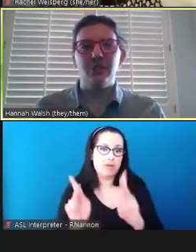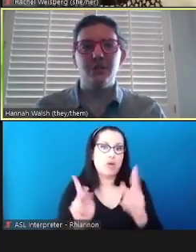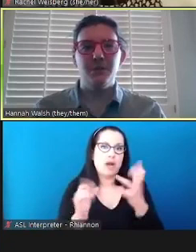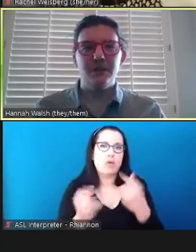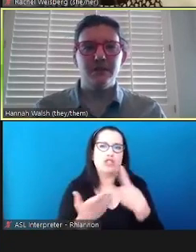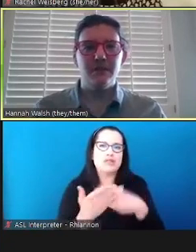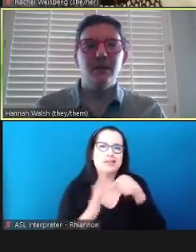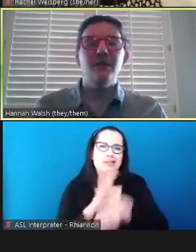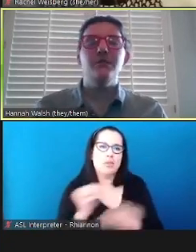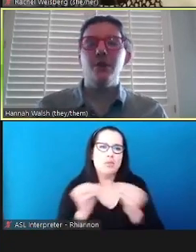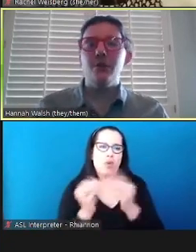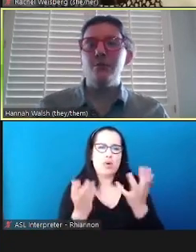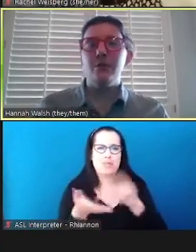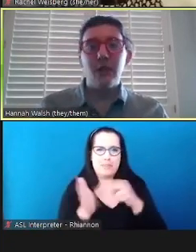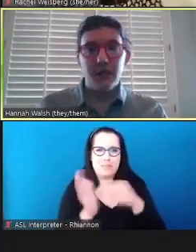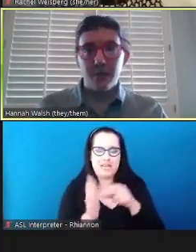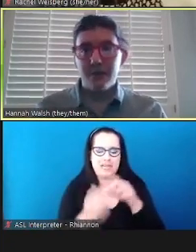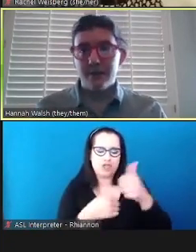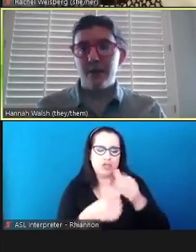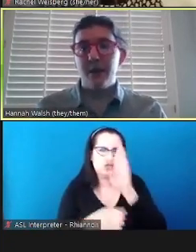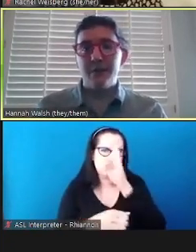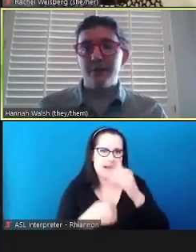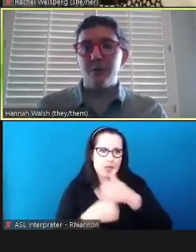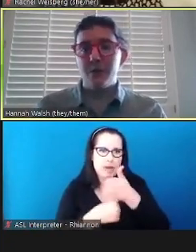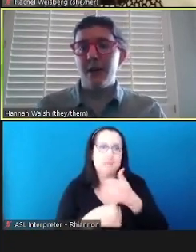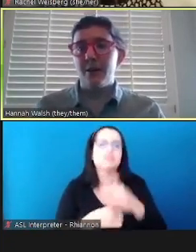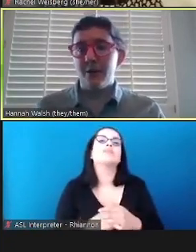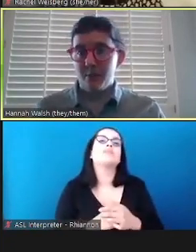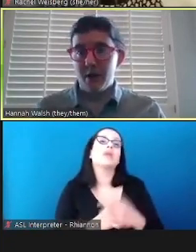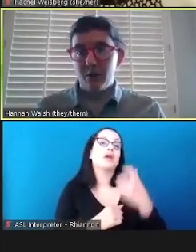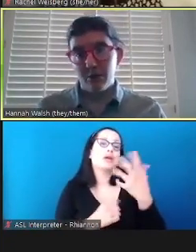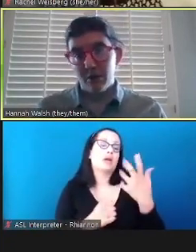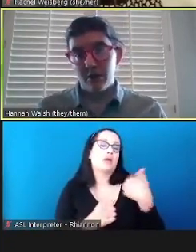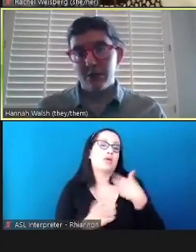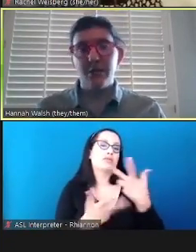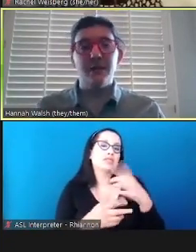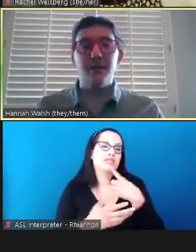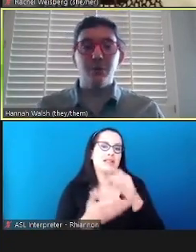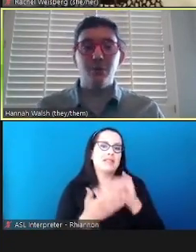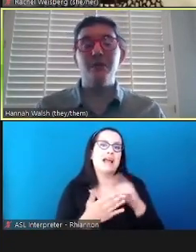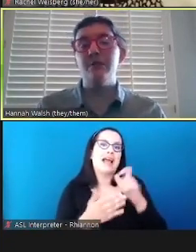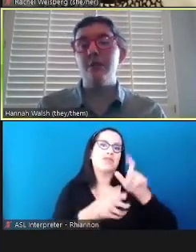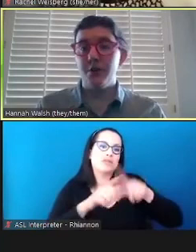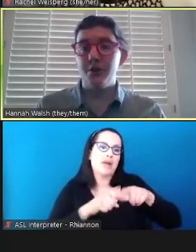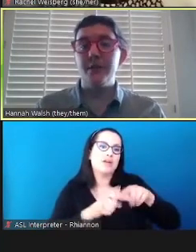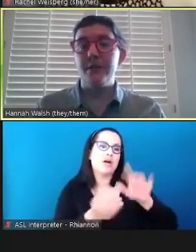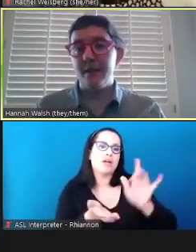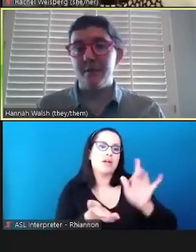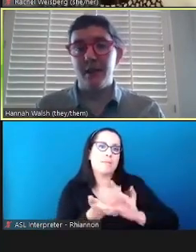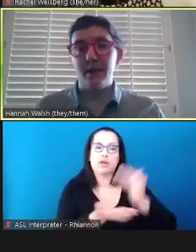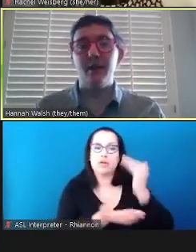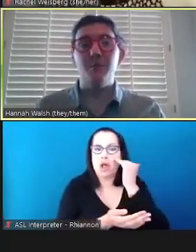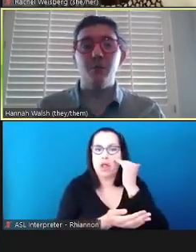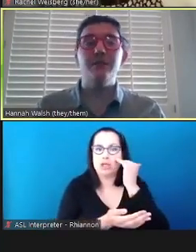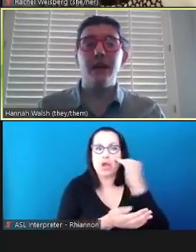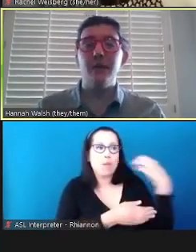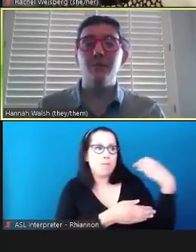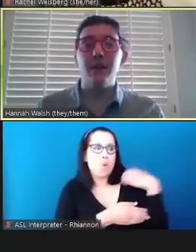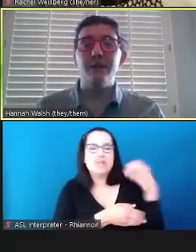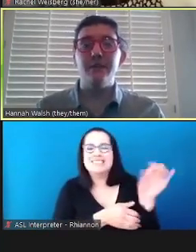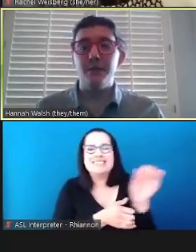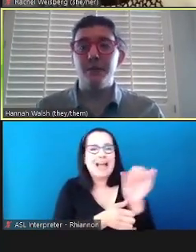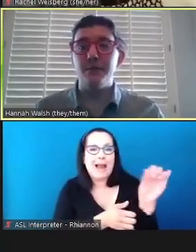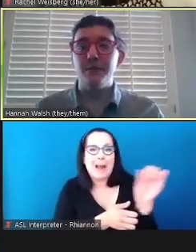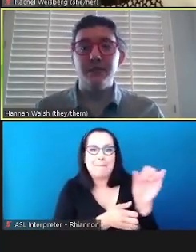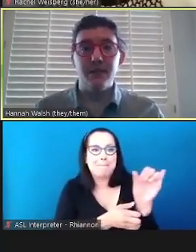that actually means. So like we said, we have to rely on current medical knowledge, and the employers are doing the same thing. Employers can